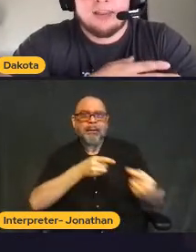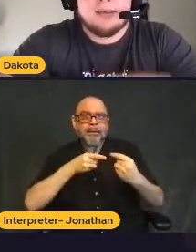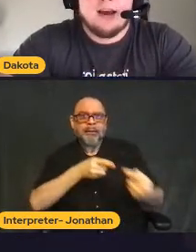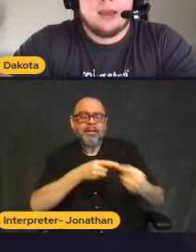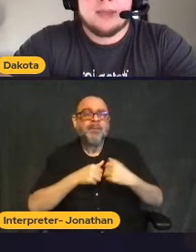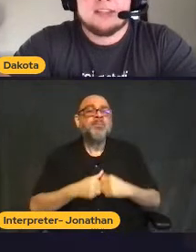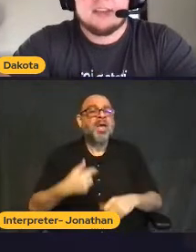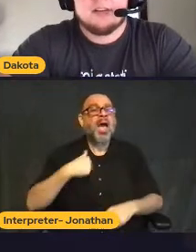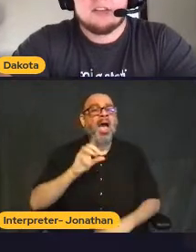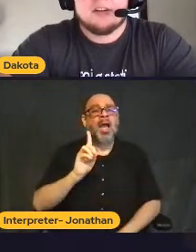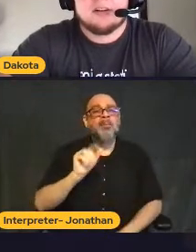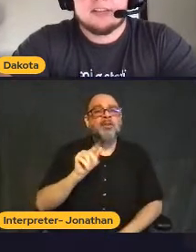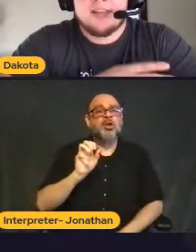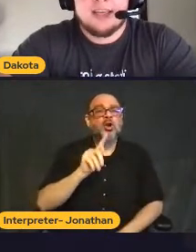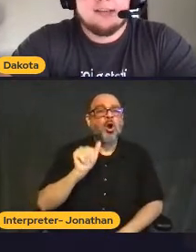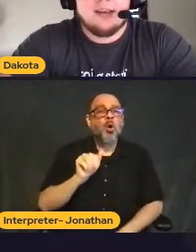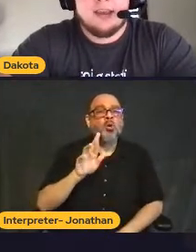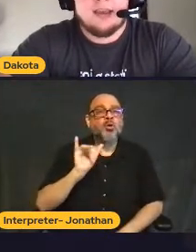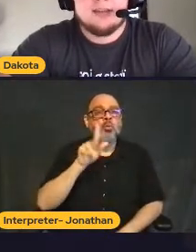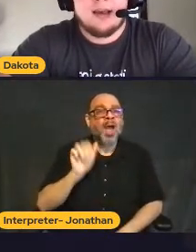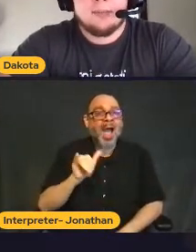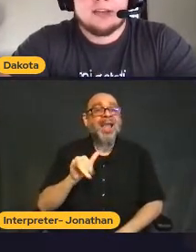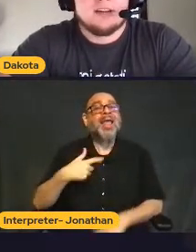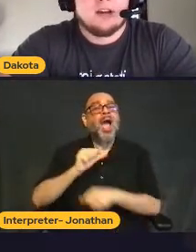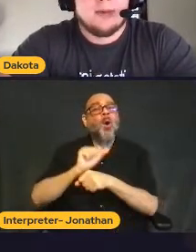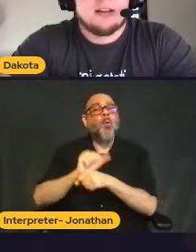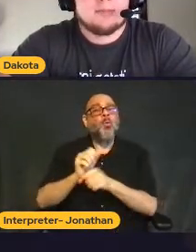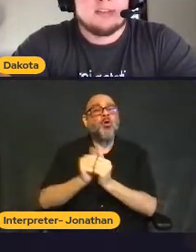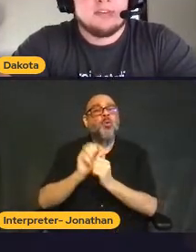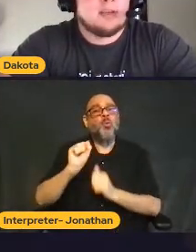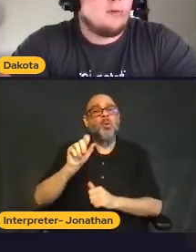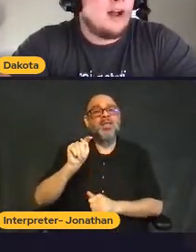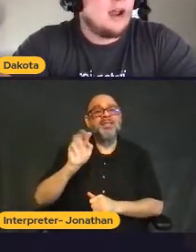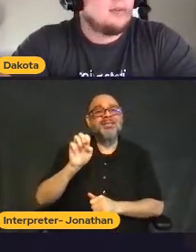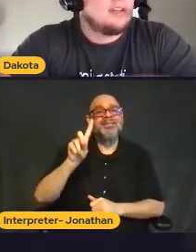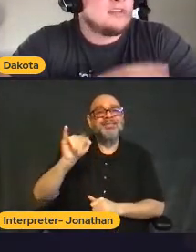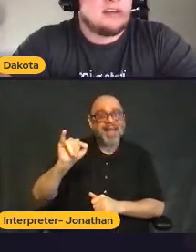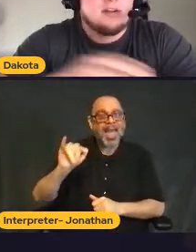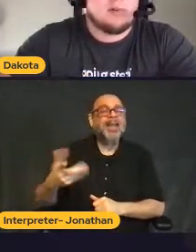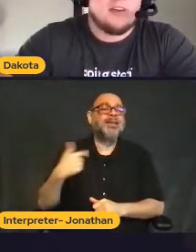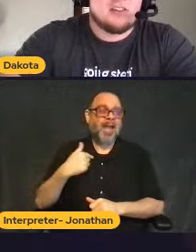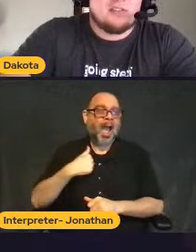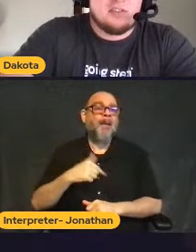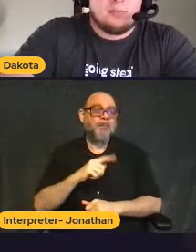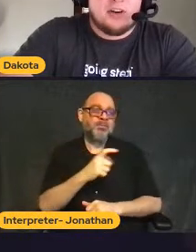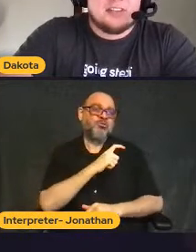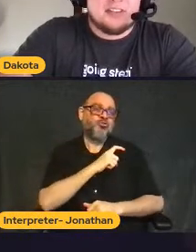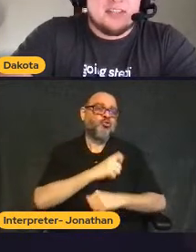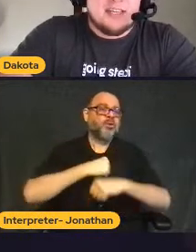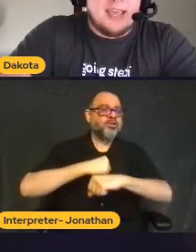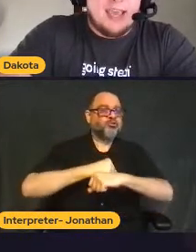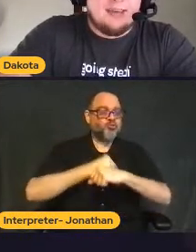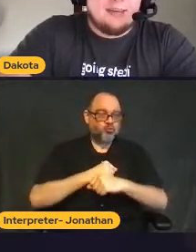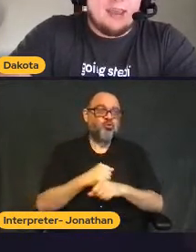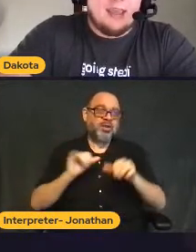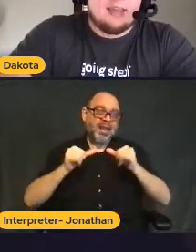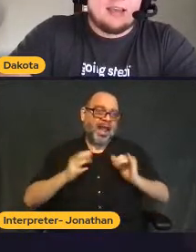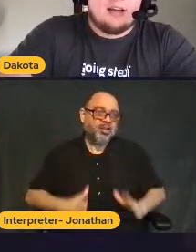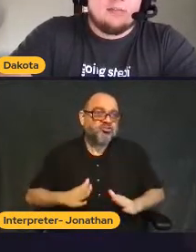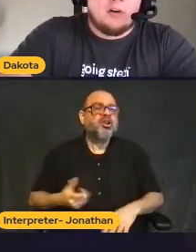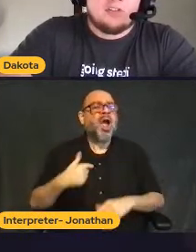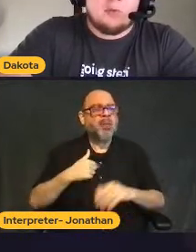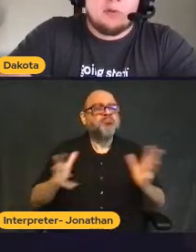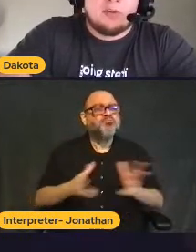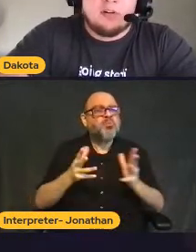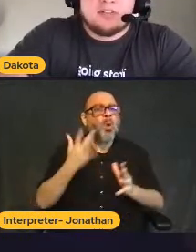I'm Dakota Riley. I'm a security engineer at Steady, and I'm going to talk about specifically why I believe security professionals should embrace the CDK